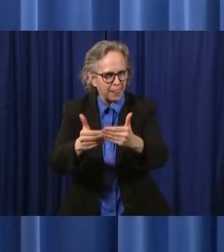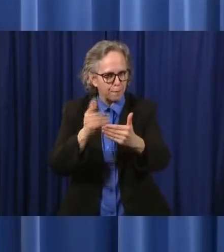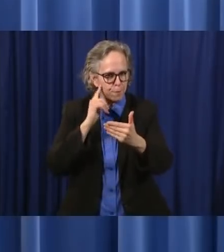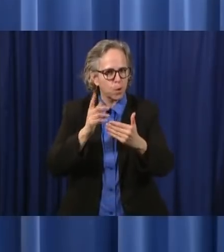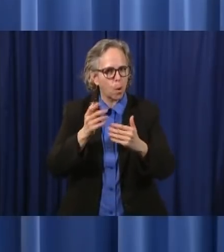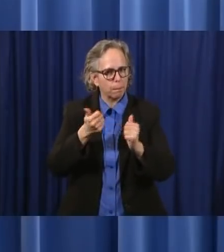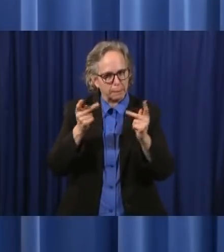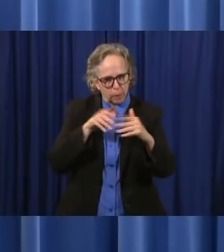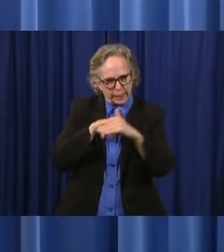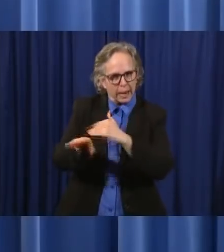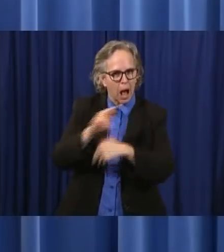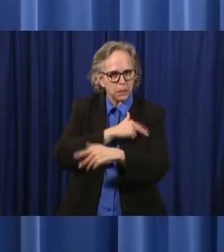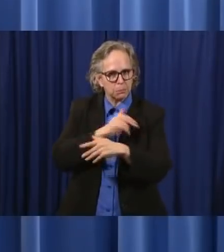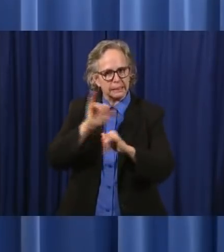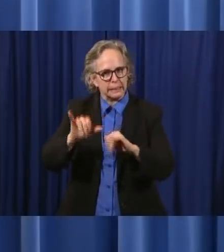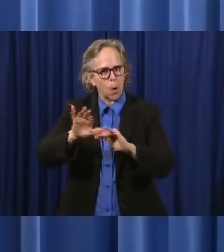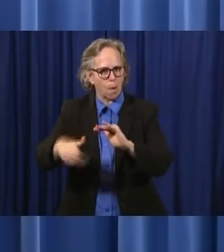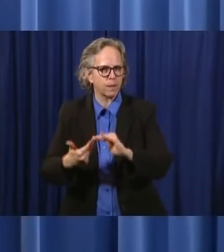Governor.